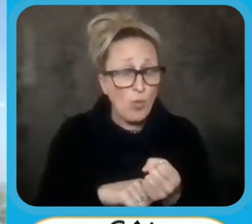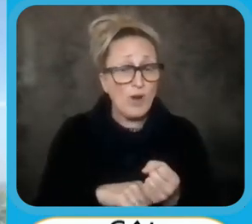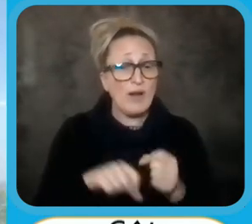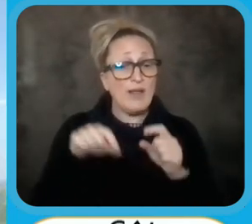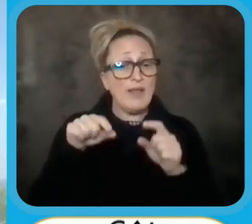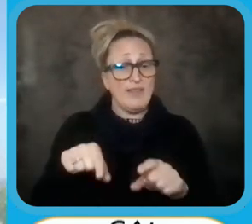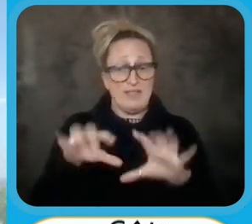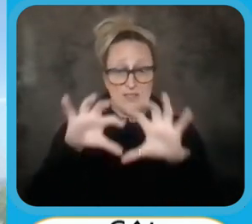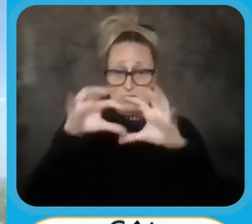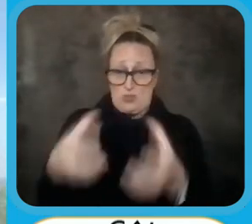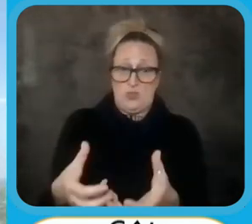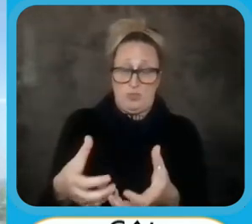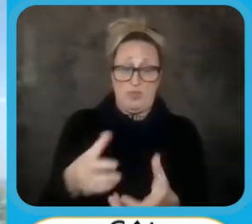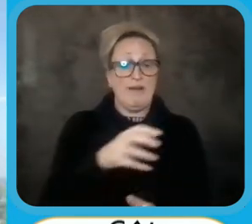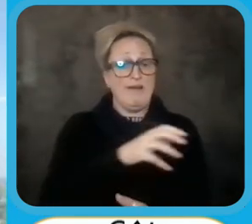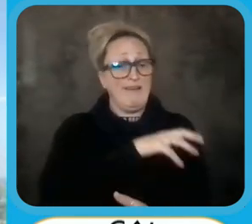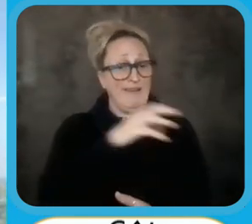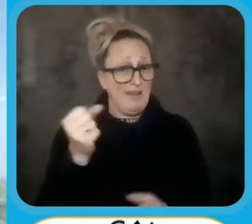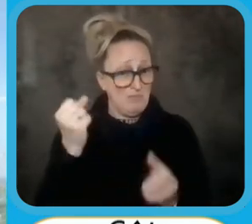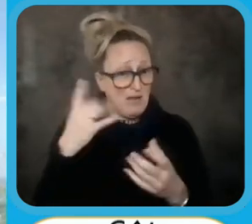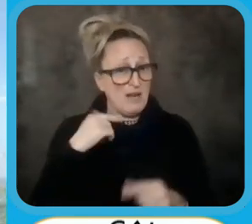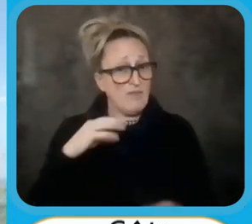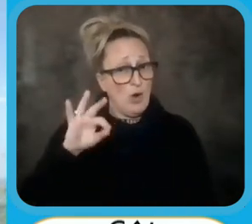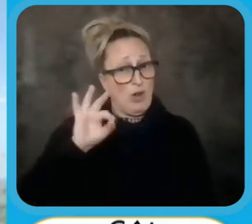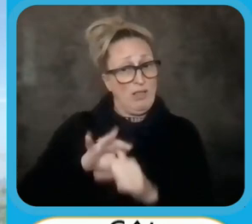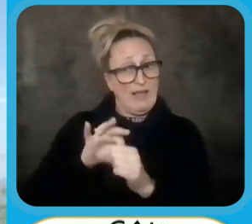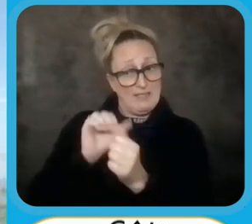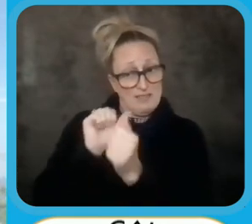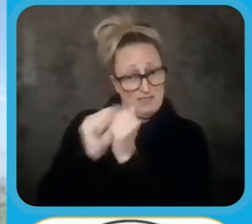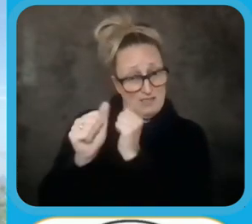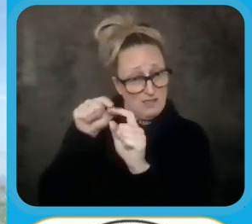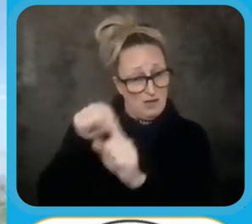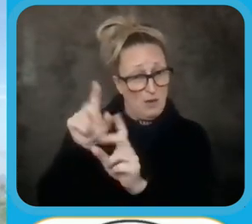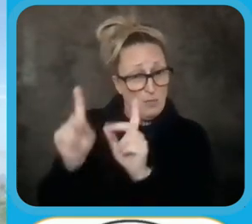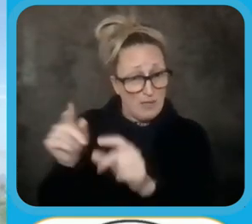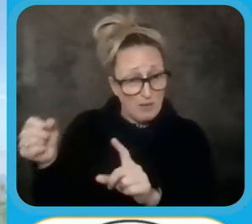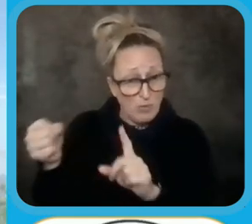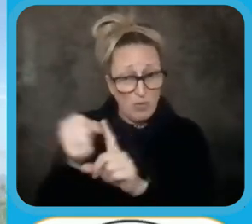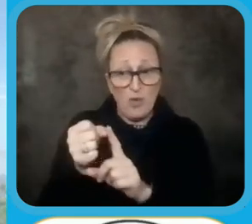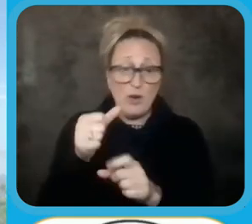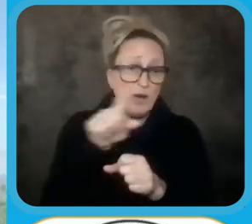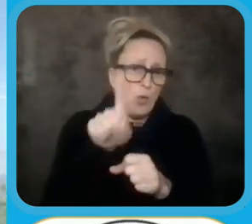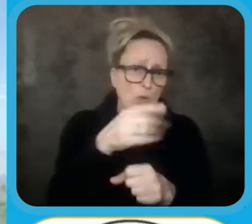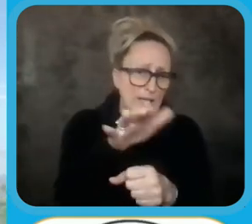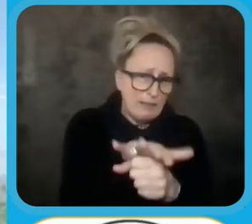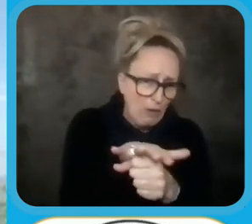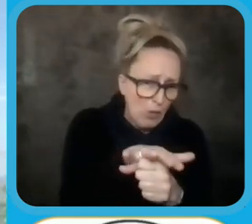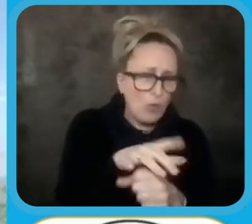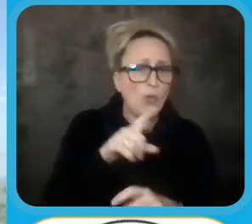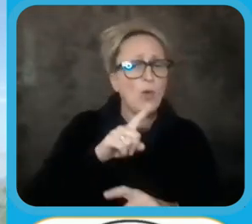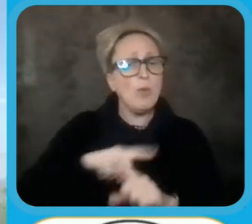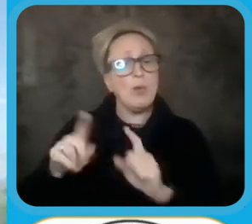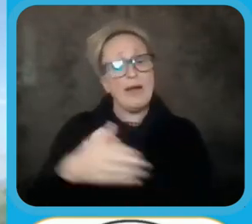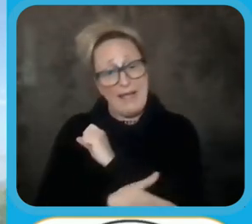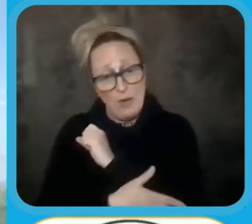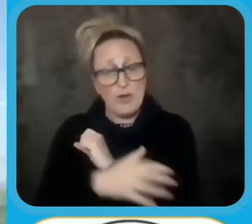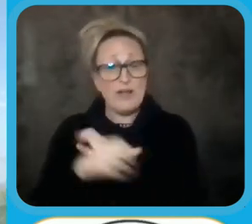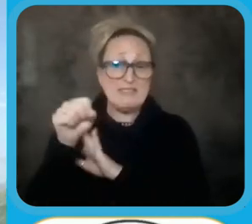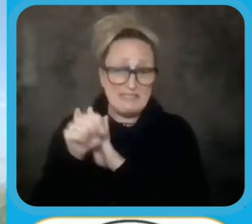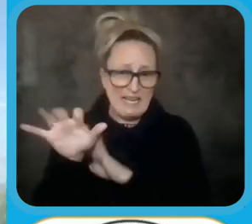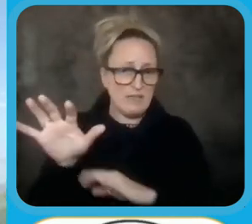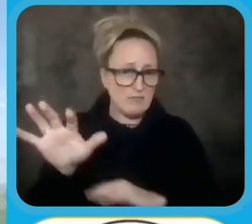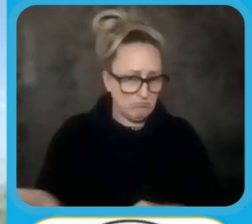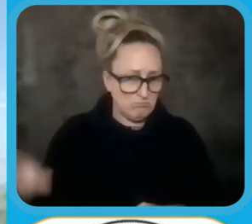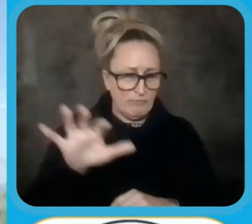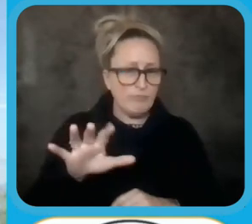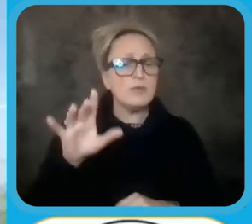body and many of our elected officials, not only at the local level, but at the county and state level,